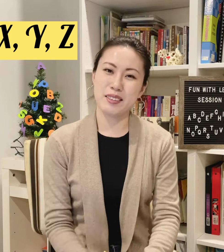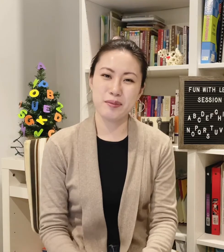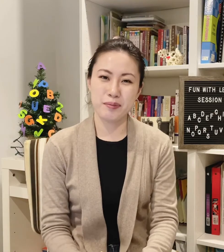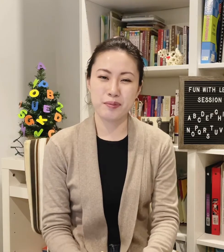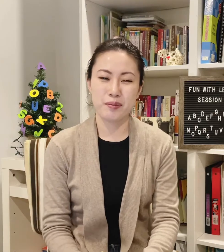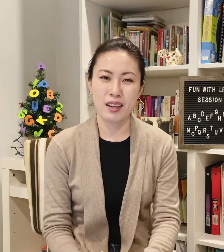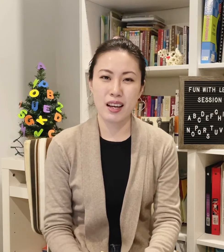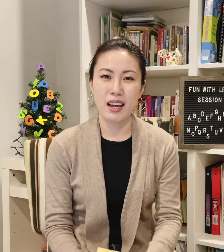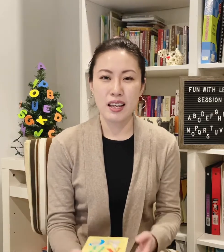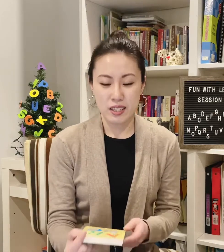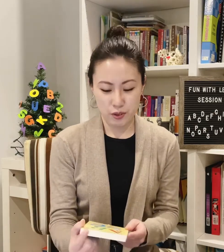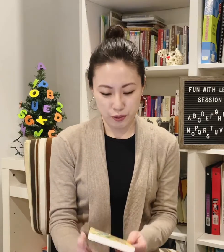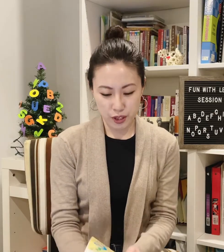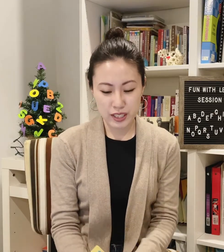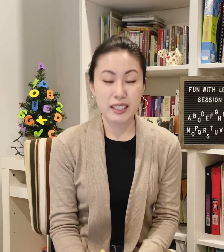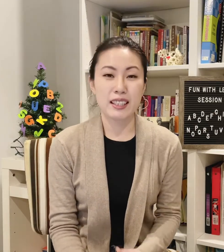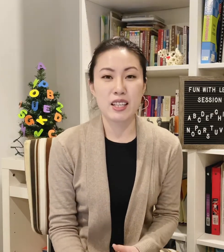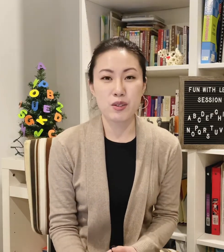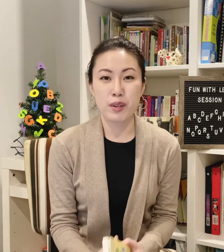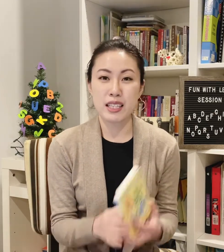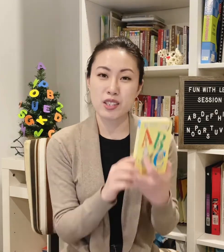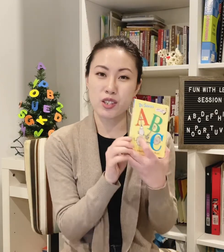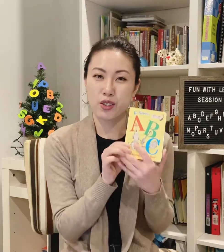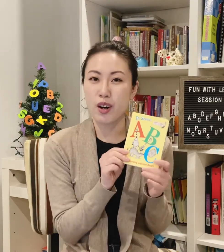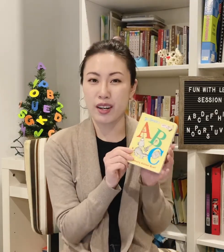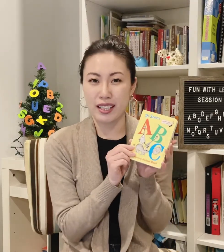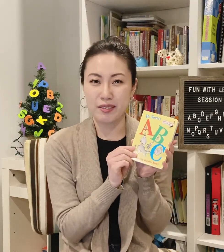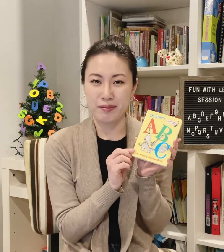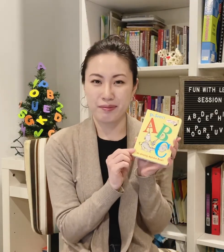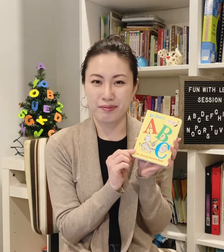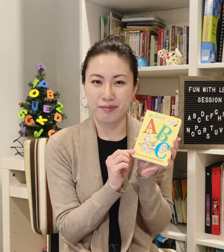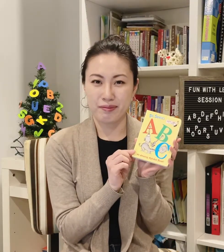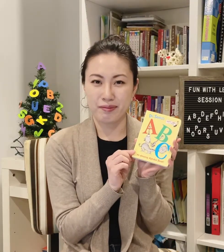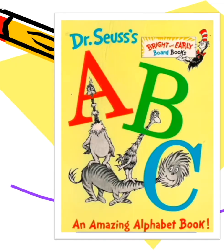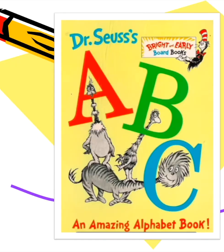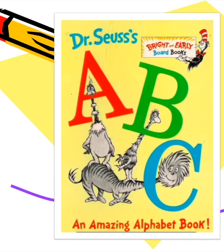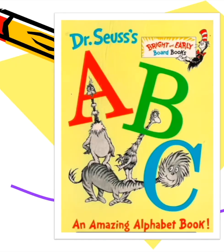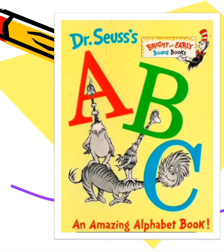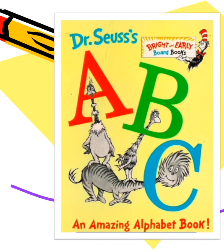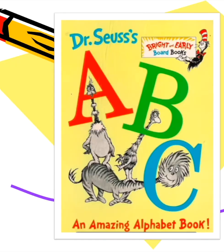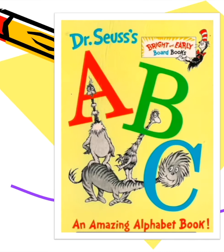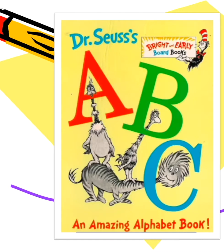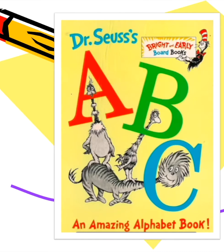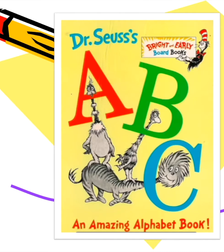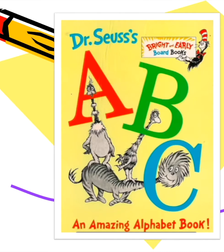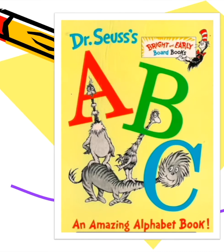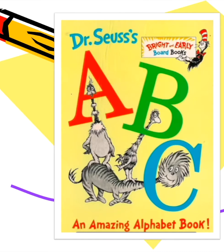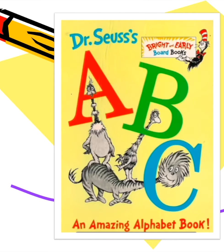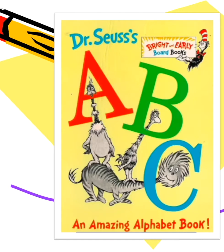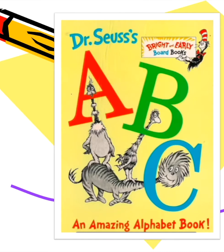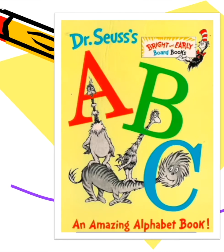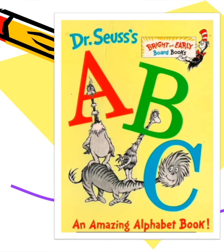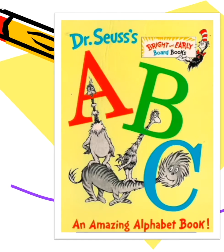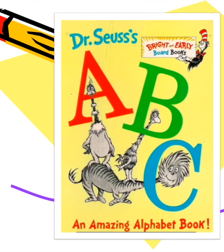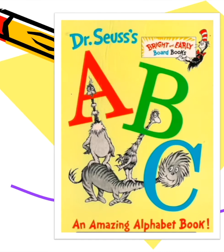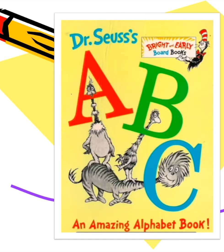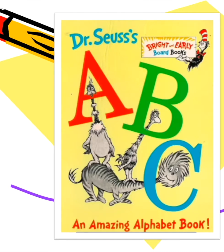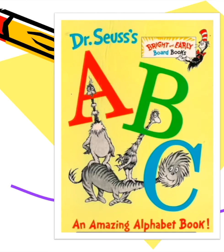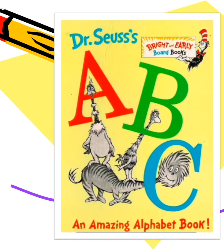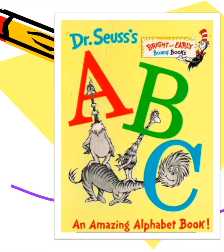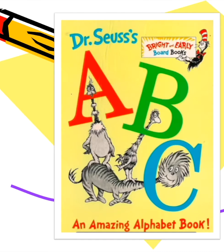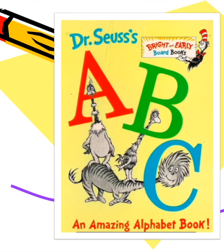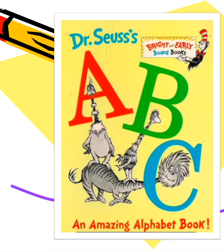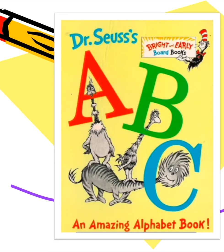Z. So first, let's read a story. Today's story is called Dr.